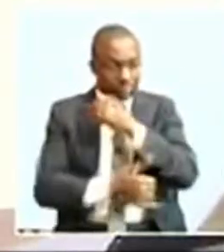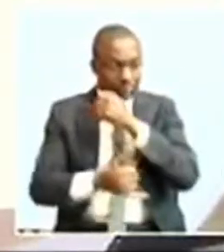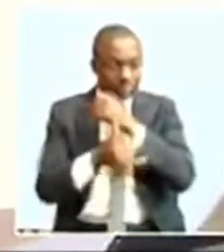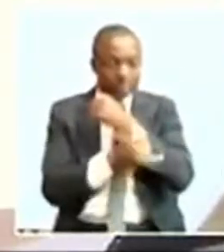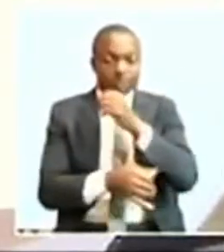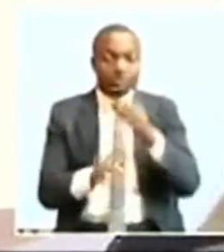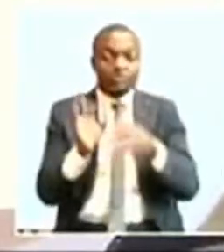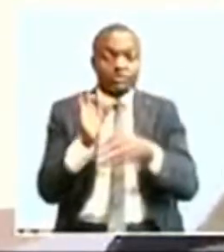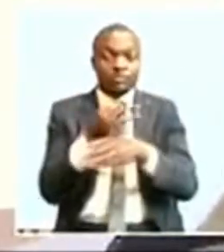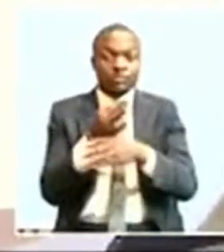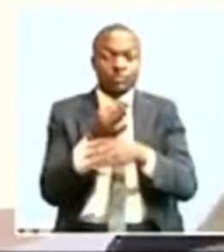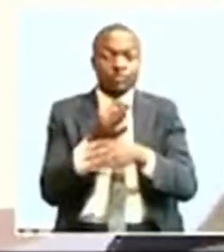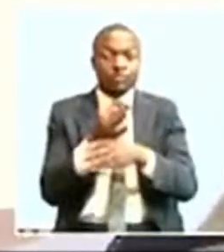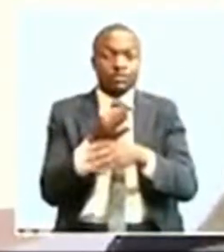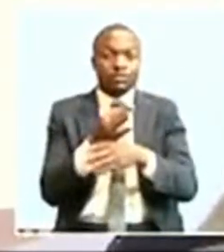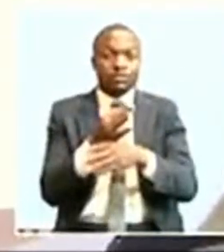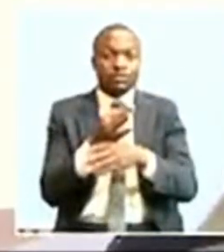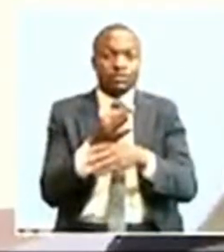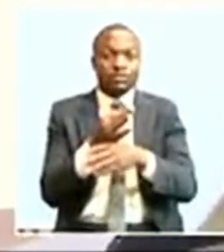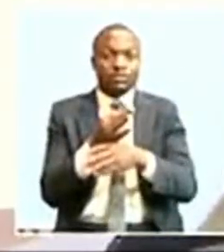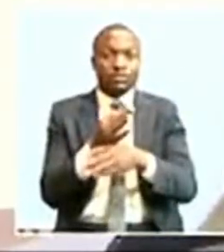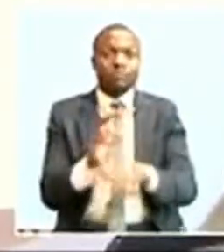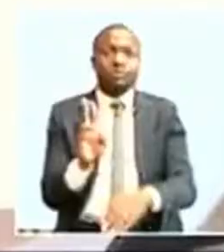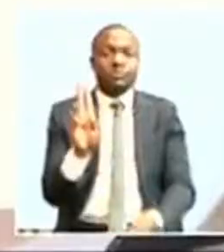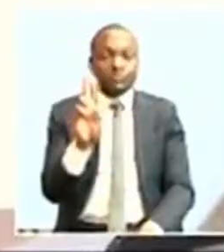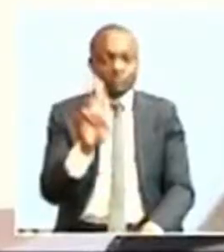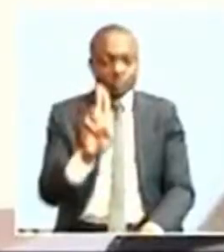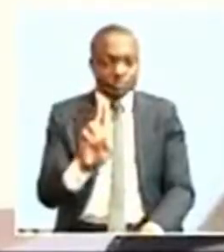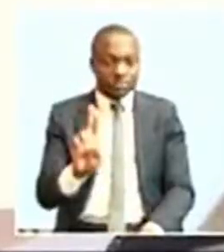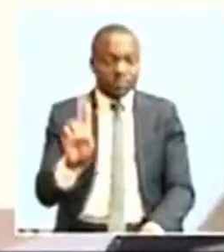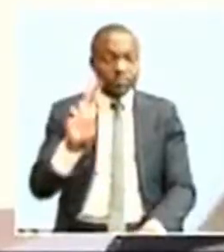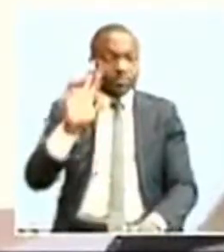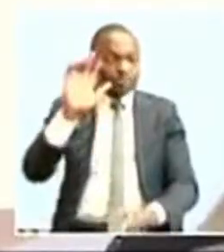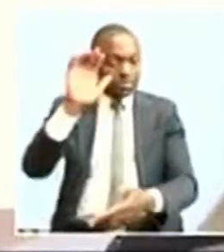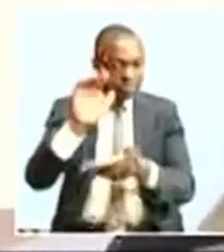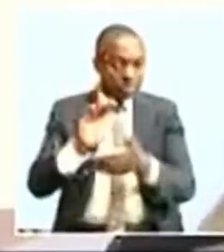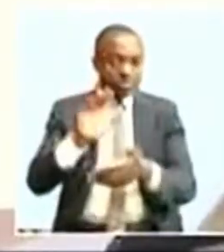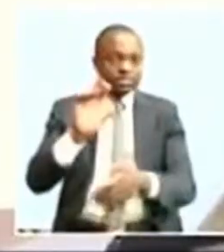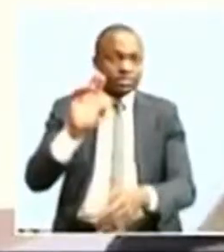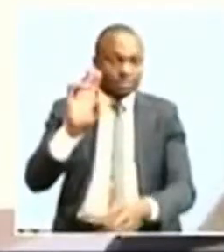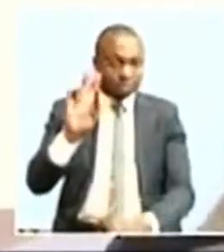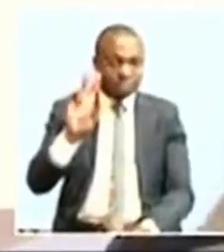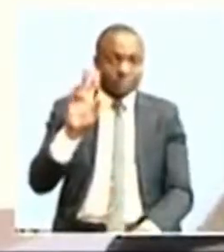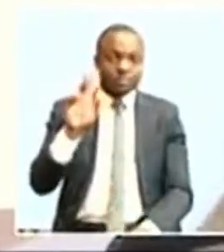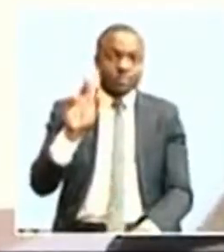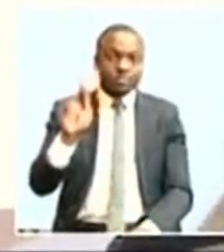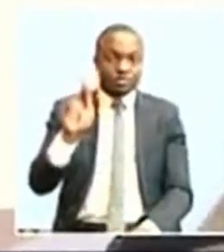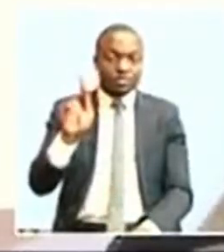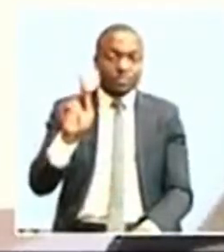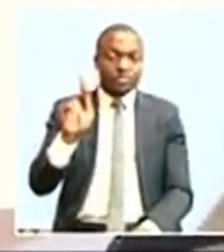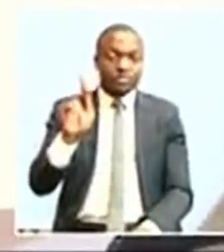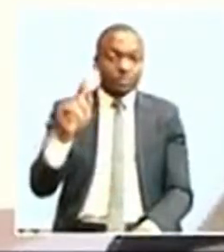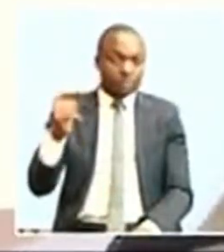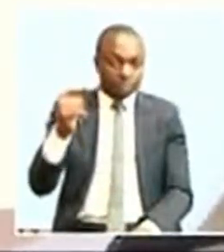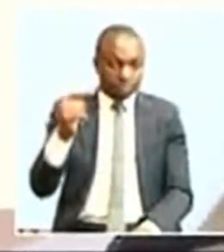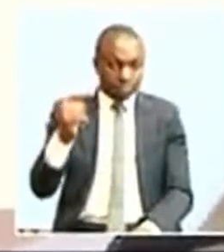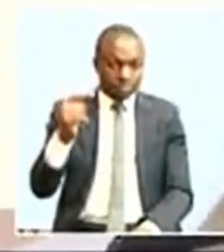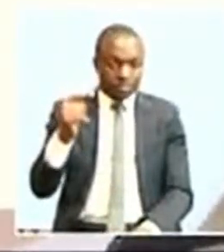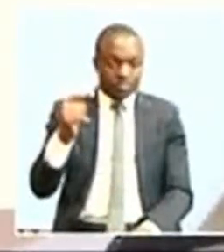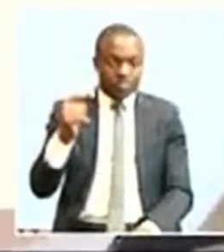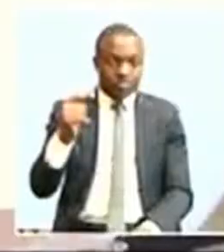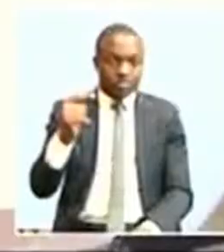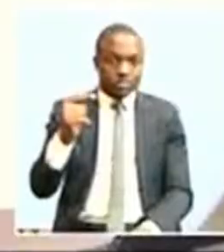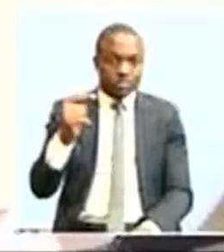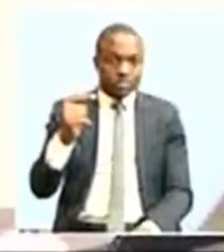has dropped to below 7 kgs, almost half, okay, compared to historical levels of